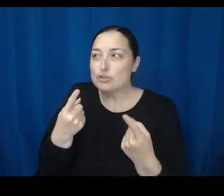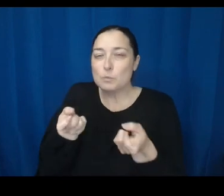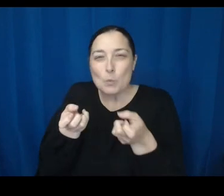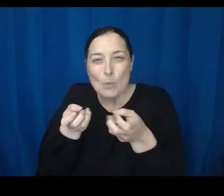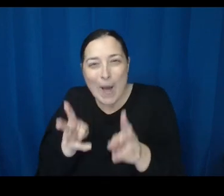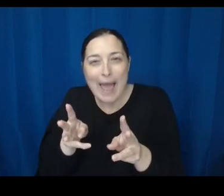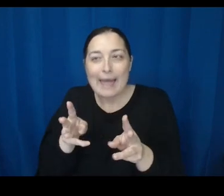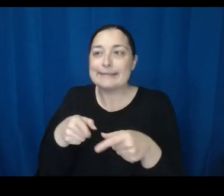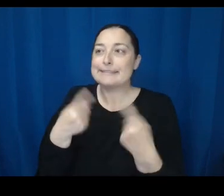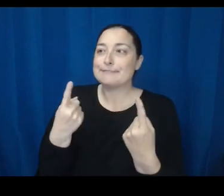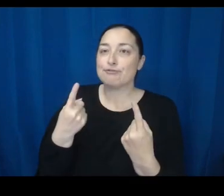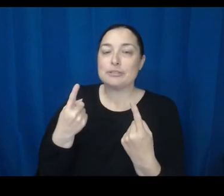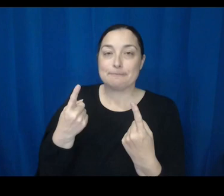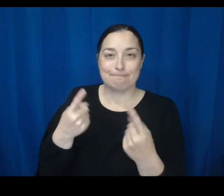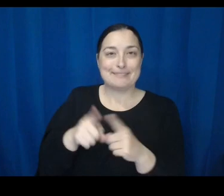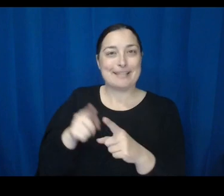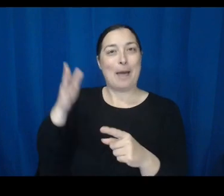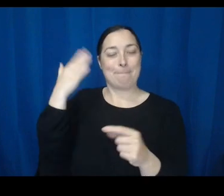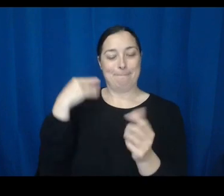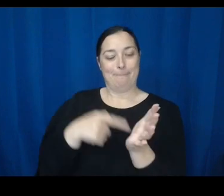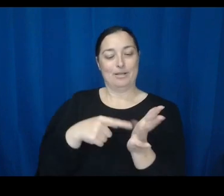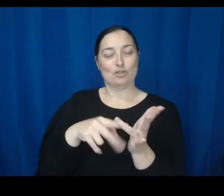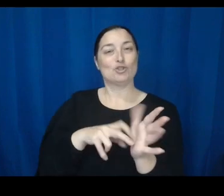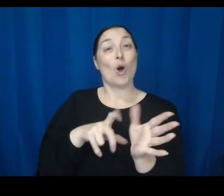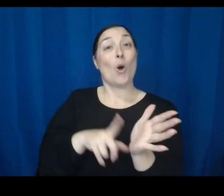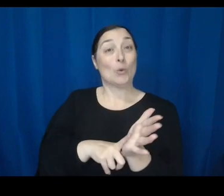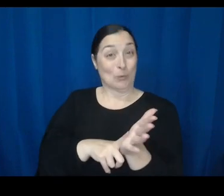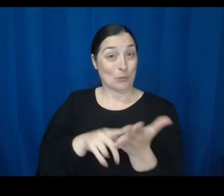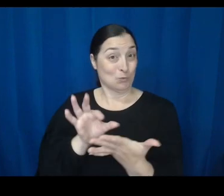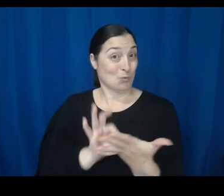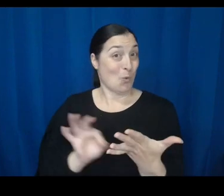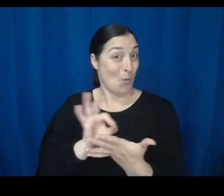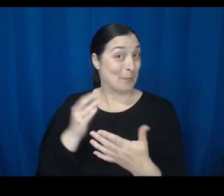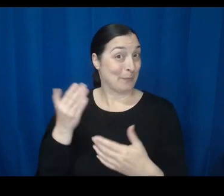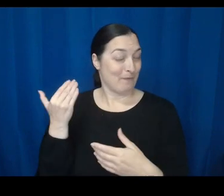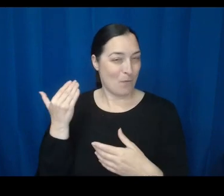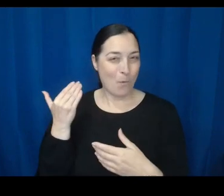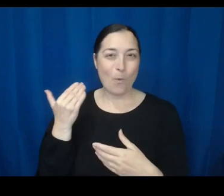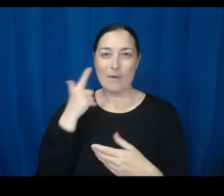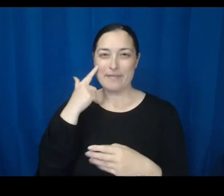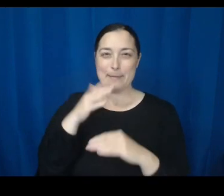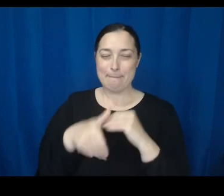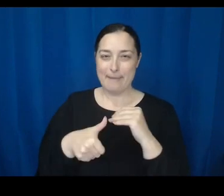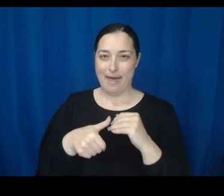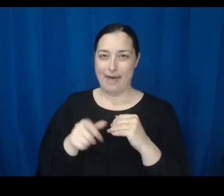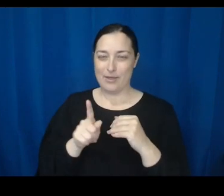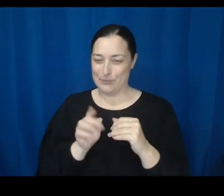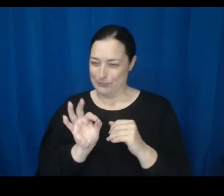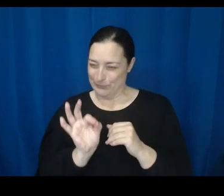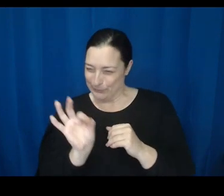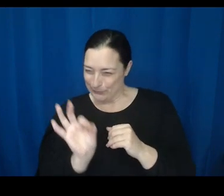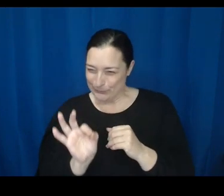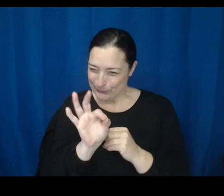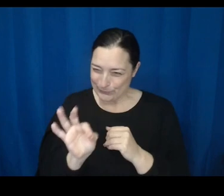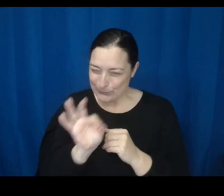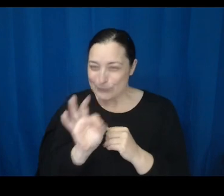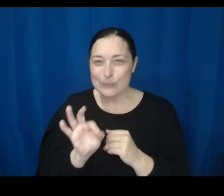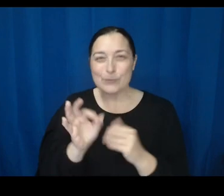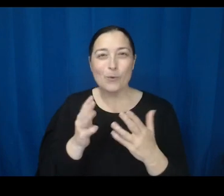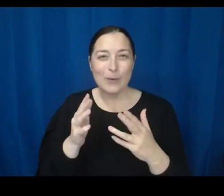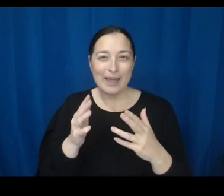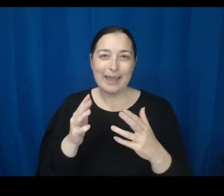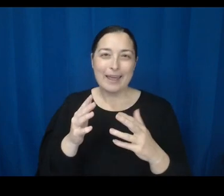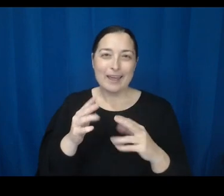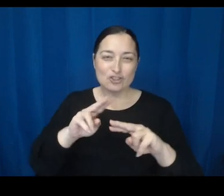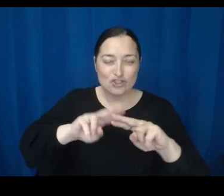of, like we were doing in the tonal drawing, thinking about the direction of your marks and the shading with the colour. Mm. But I think we want to